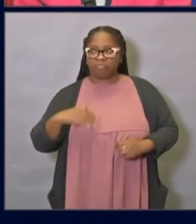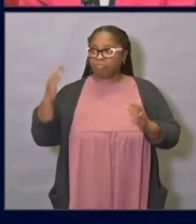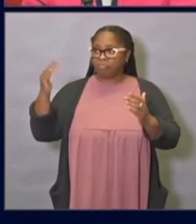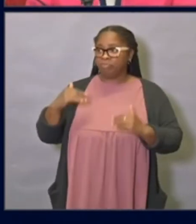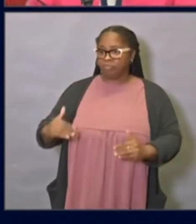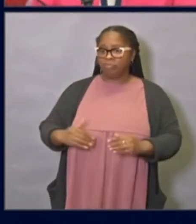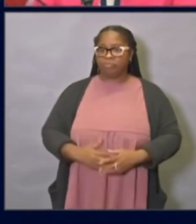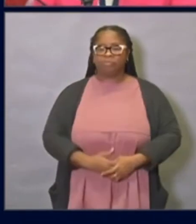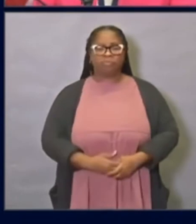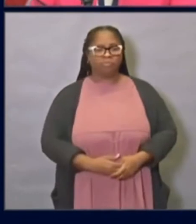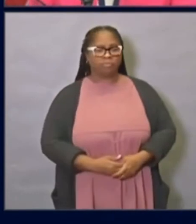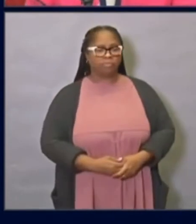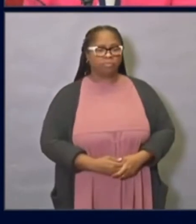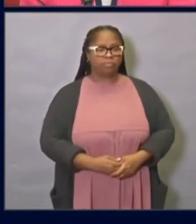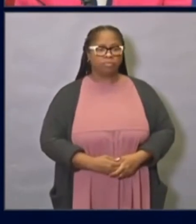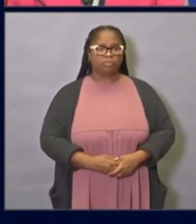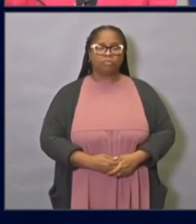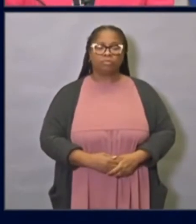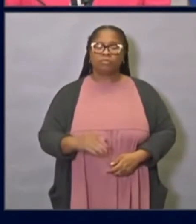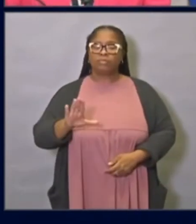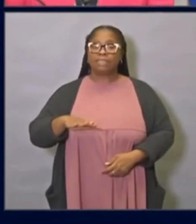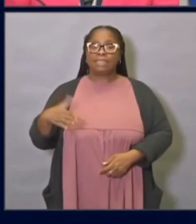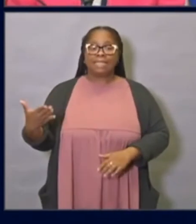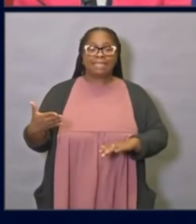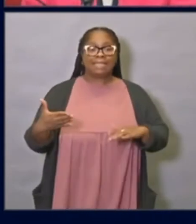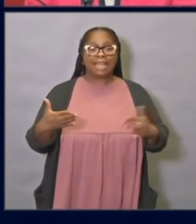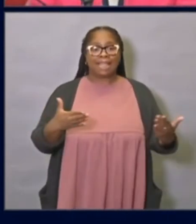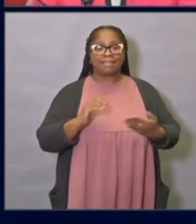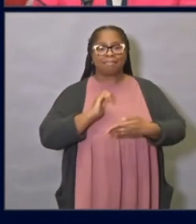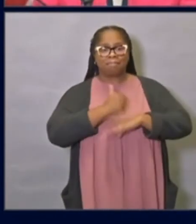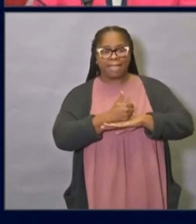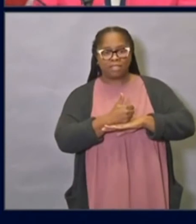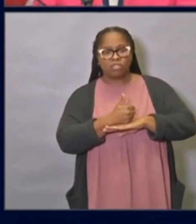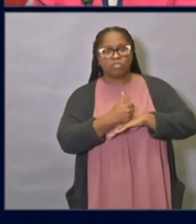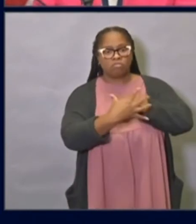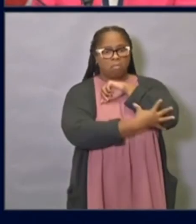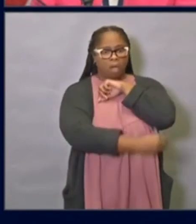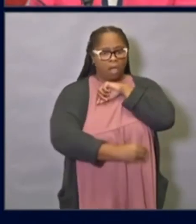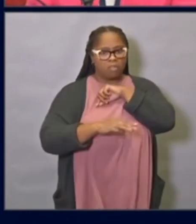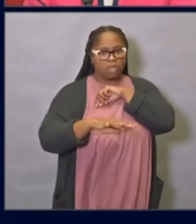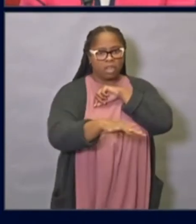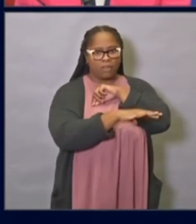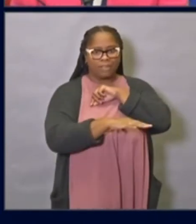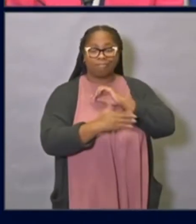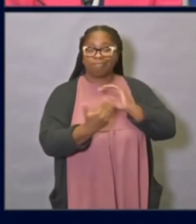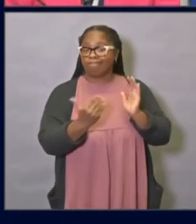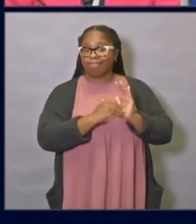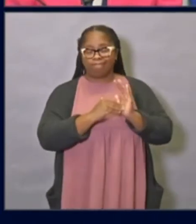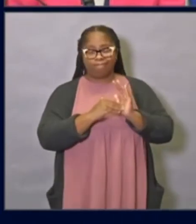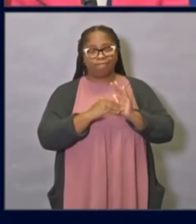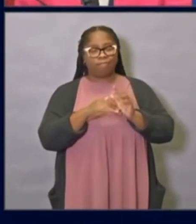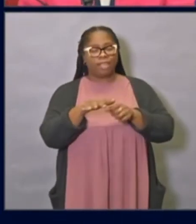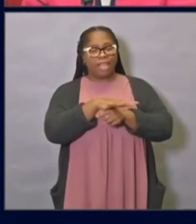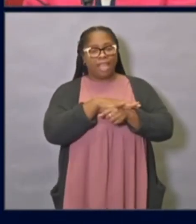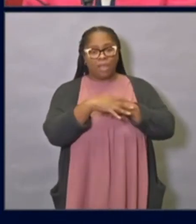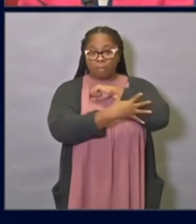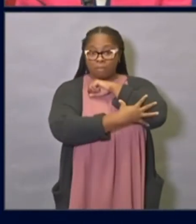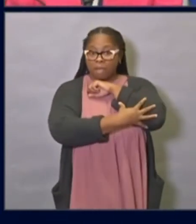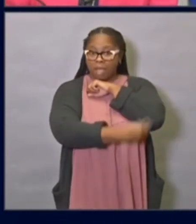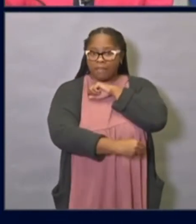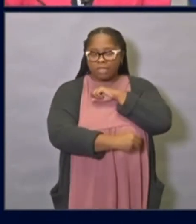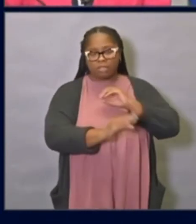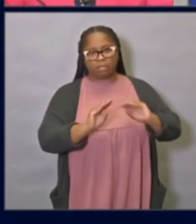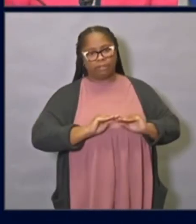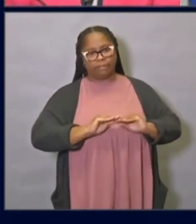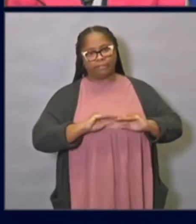slide. Deaths by area of poverty. Again, the impact of area poverty on death rates is